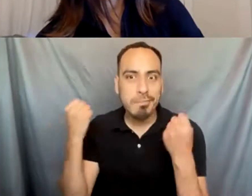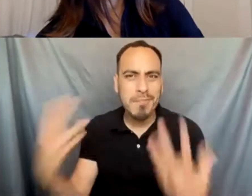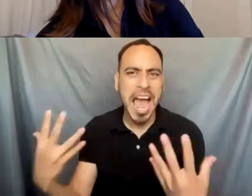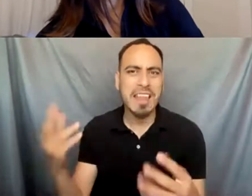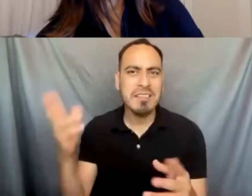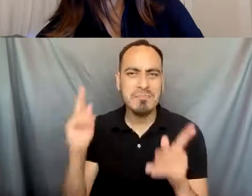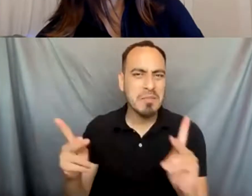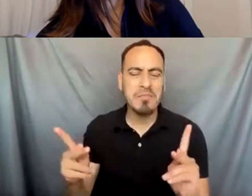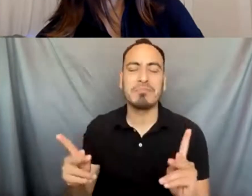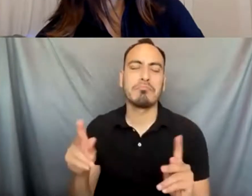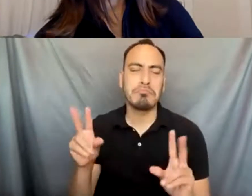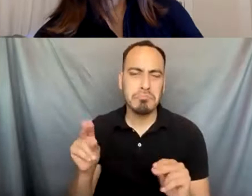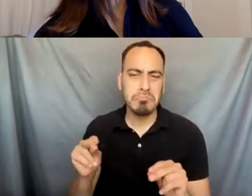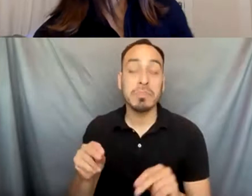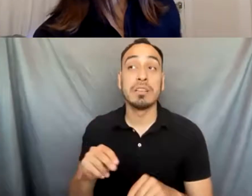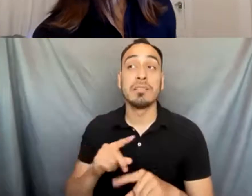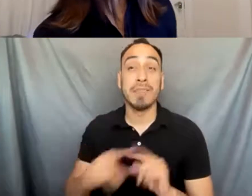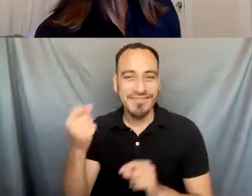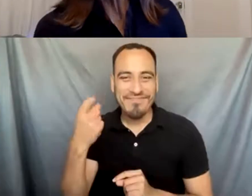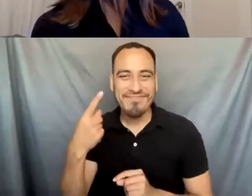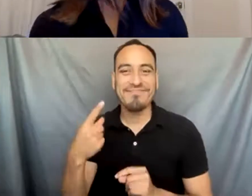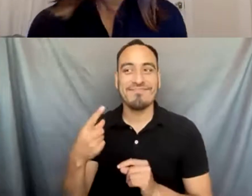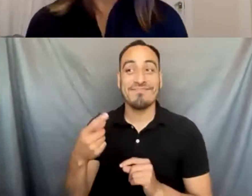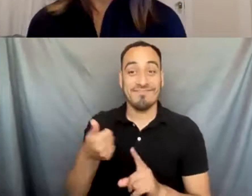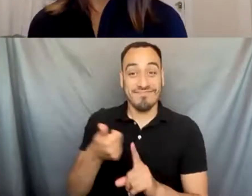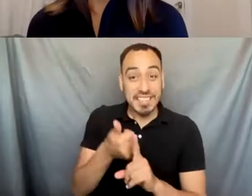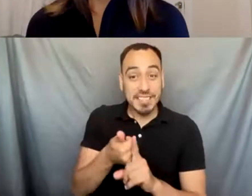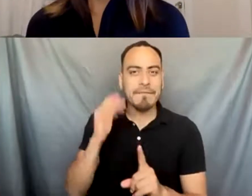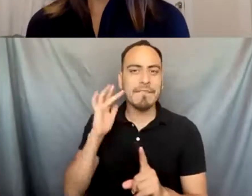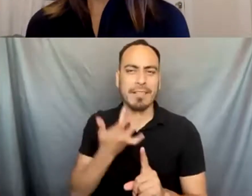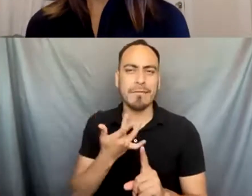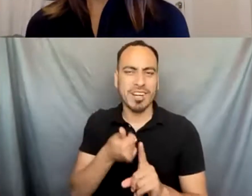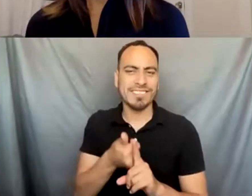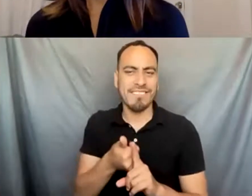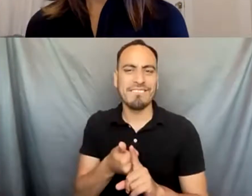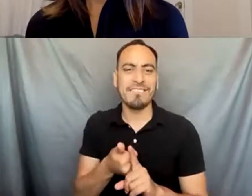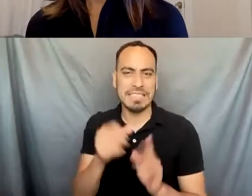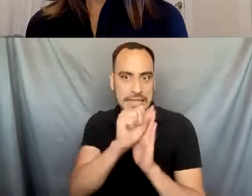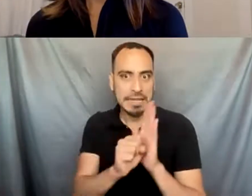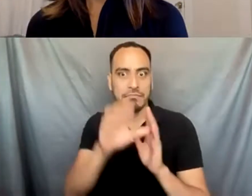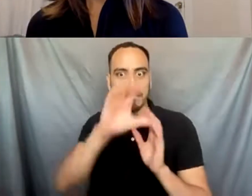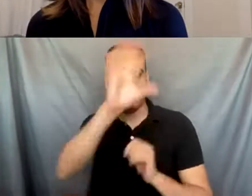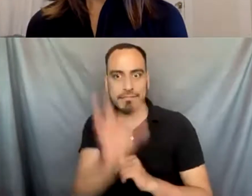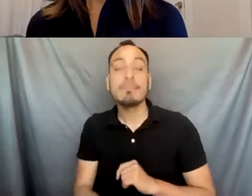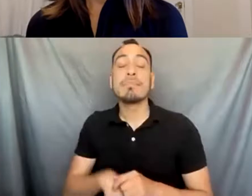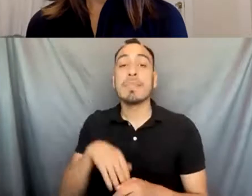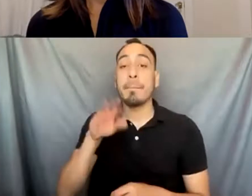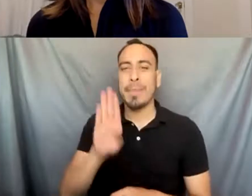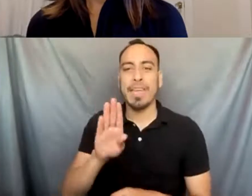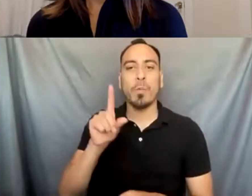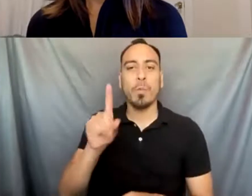first of all, within California as a state, the B117, the so-called